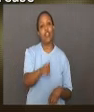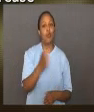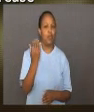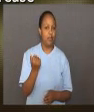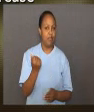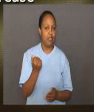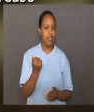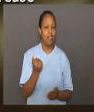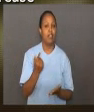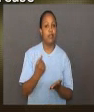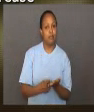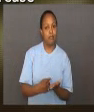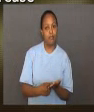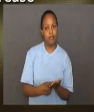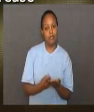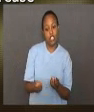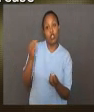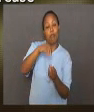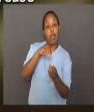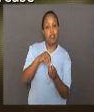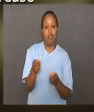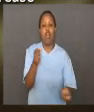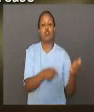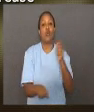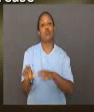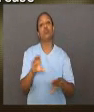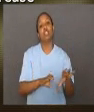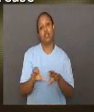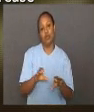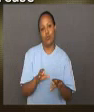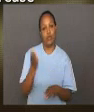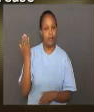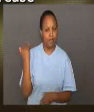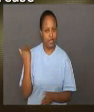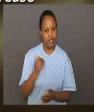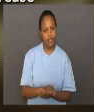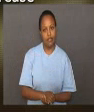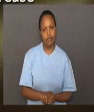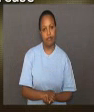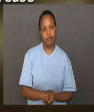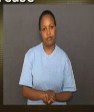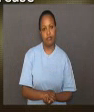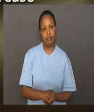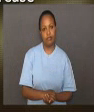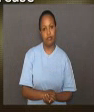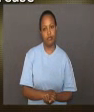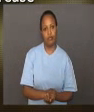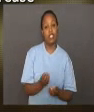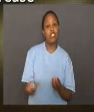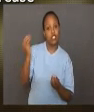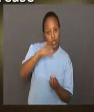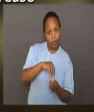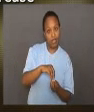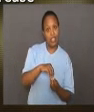free. The purpose for the extra tax and extra contributions was to erect a statue of the